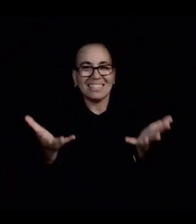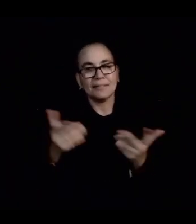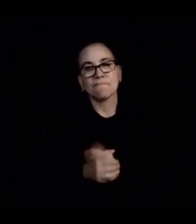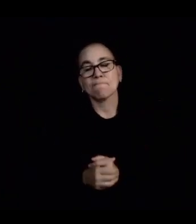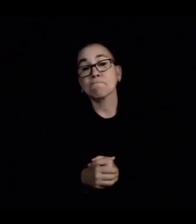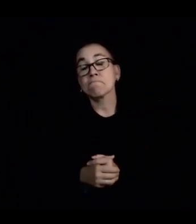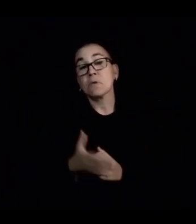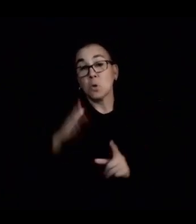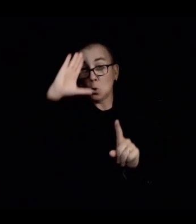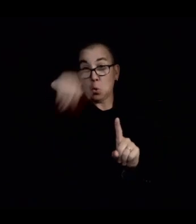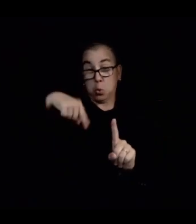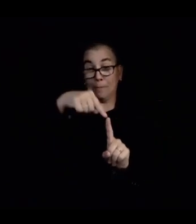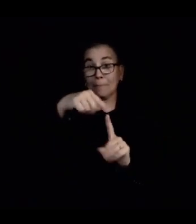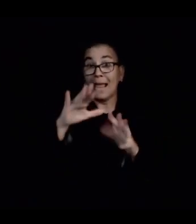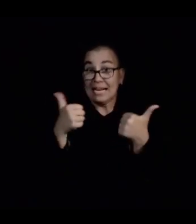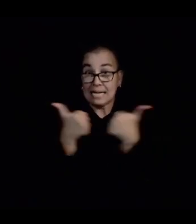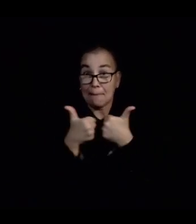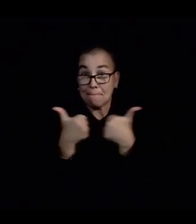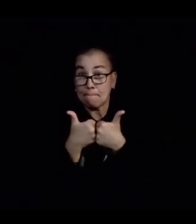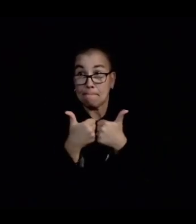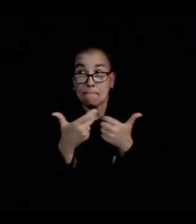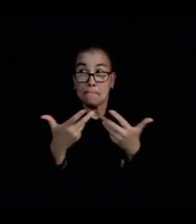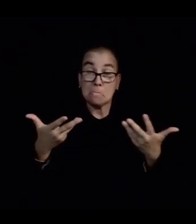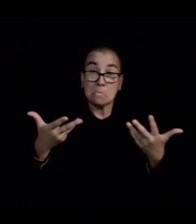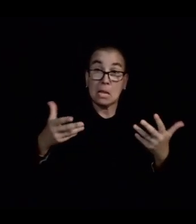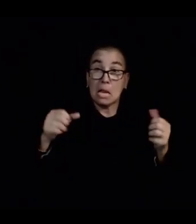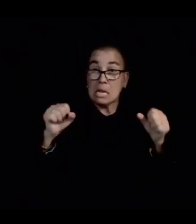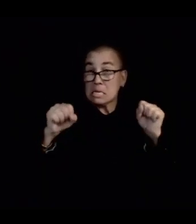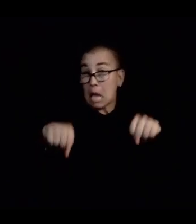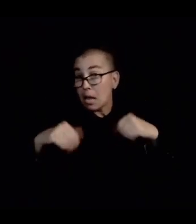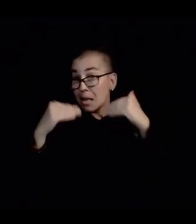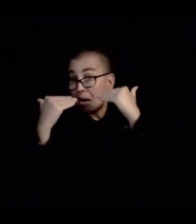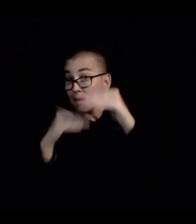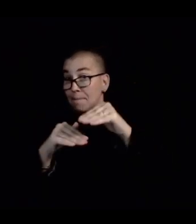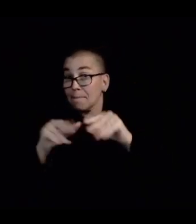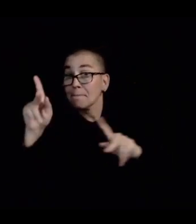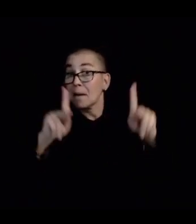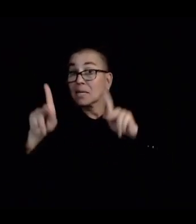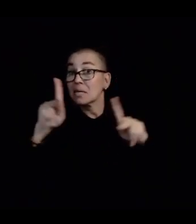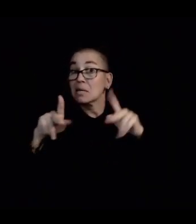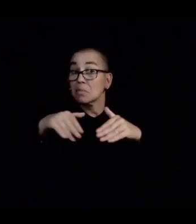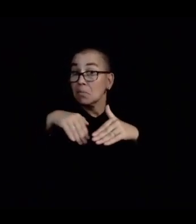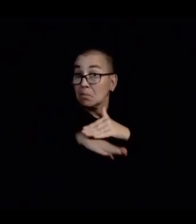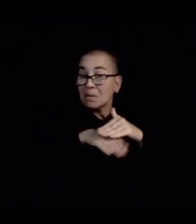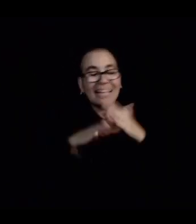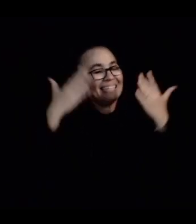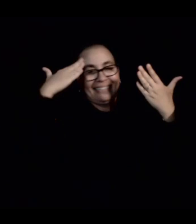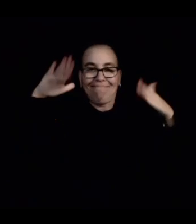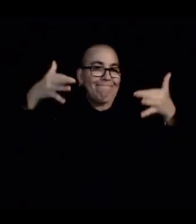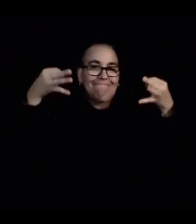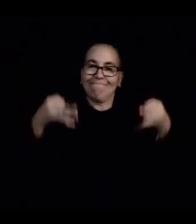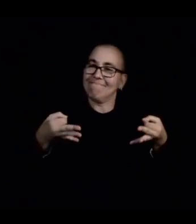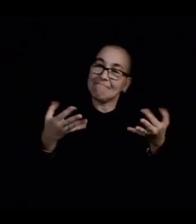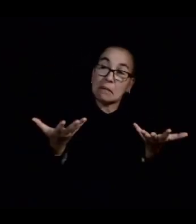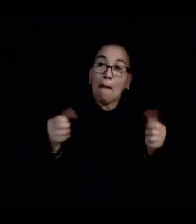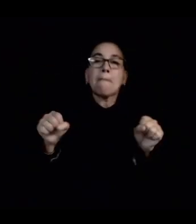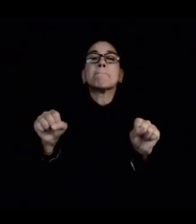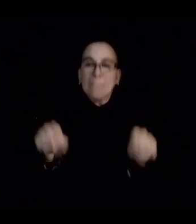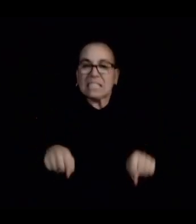attend, because you have games to attend. So I think we'll have to keep looking at that. So it certainly is possible. I wouldn't say that it's